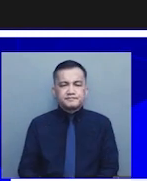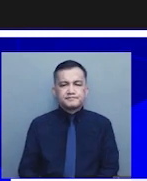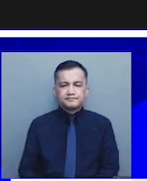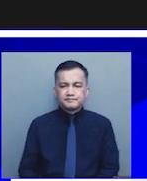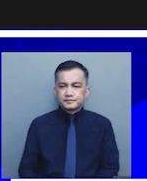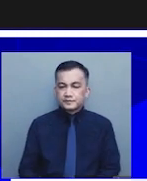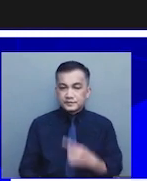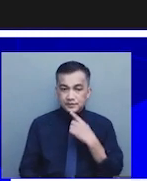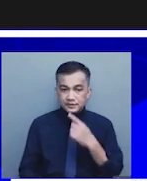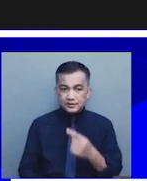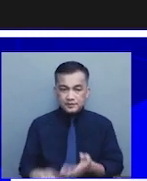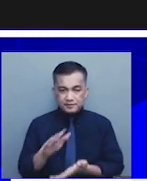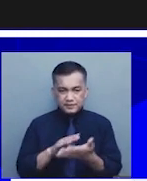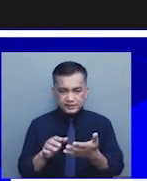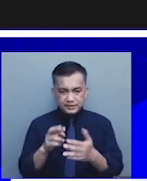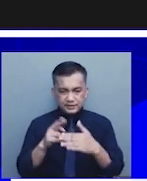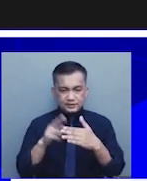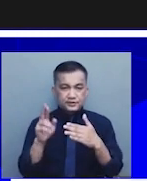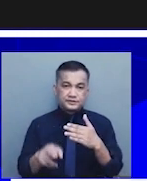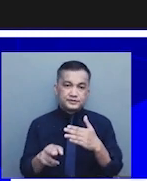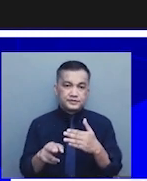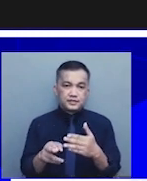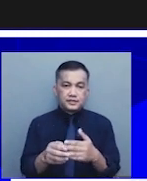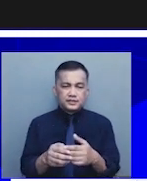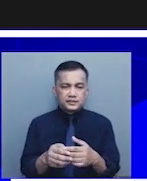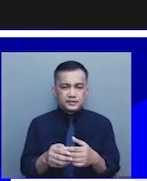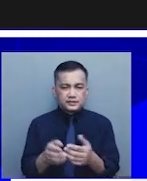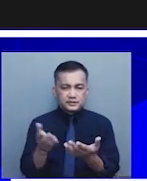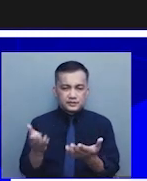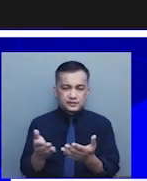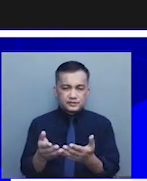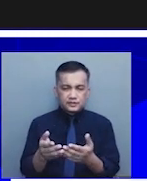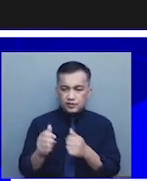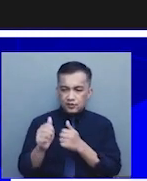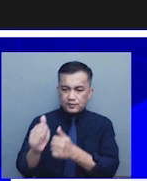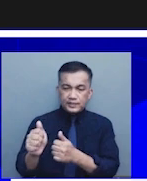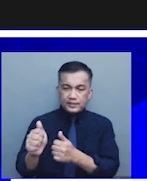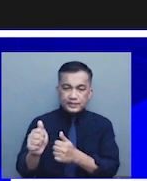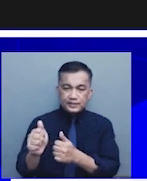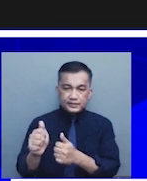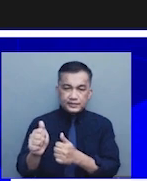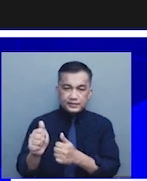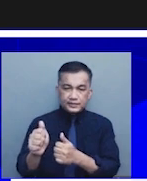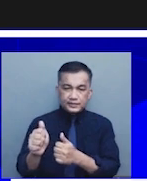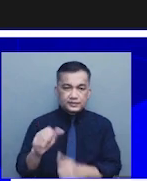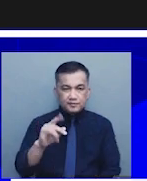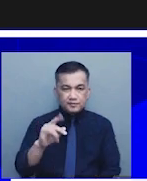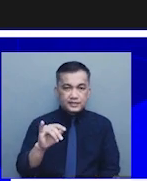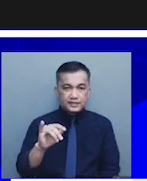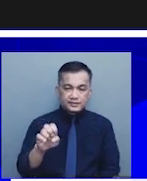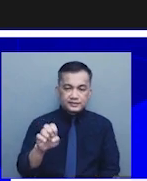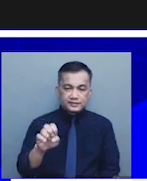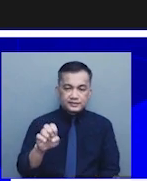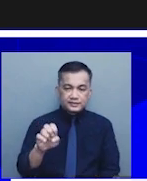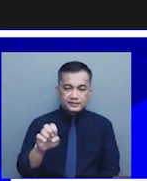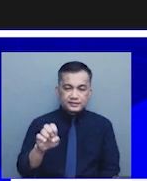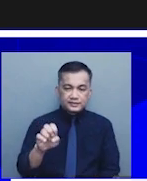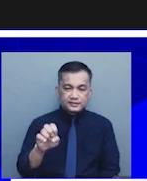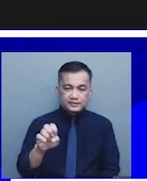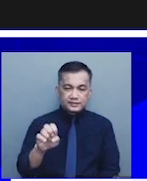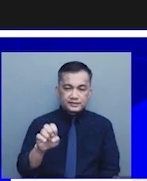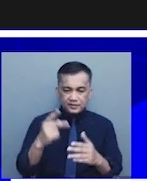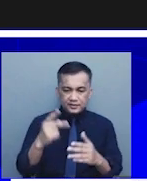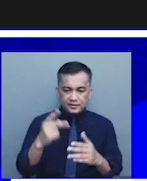mix nga yung result doon sa compliance, so nakita namin doon sa price cap, may mga